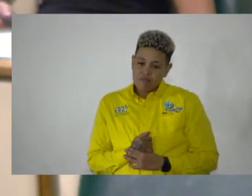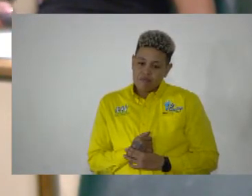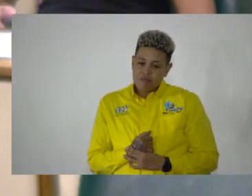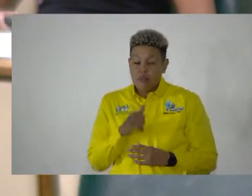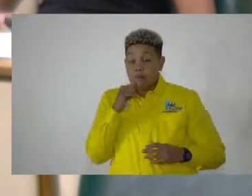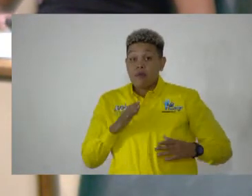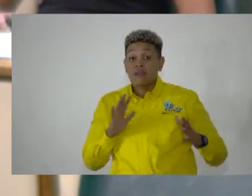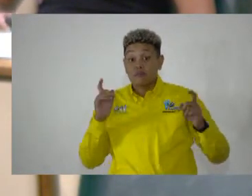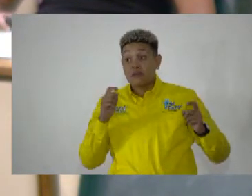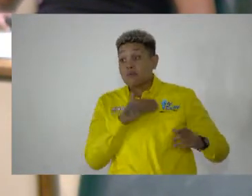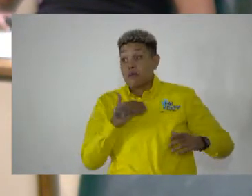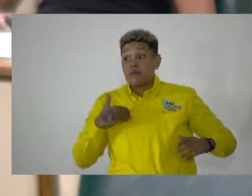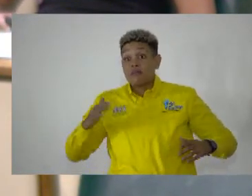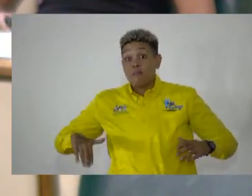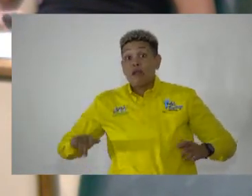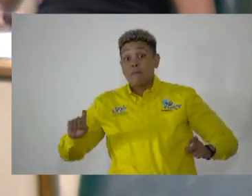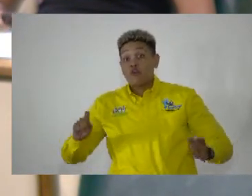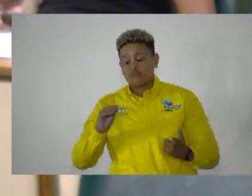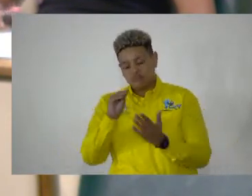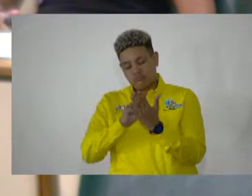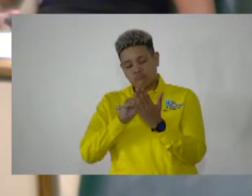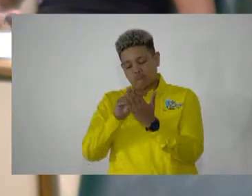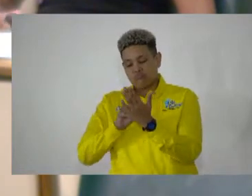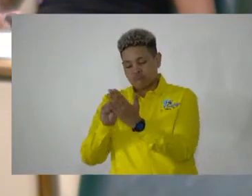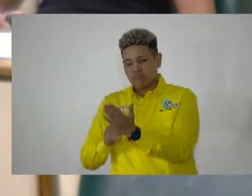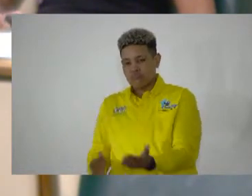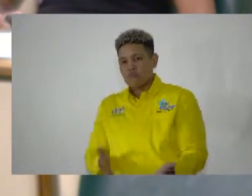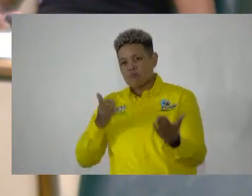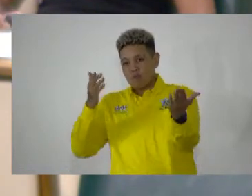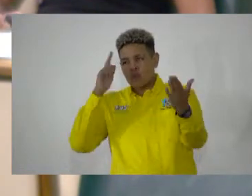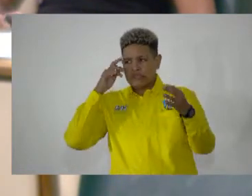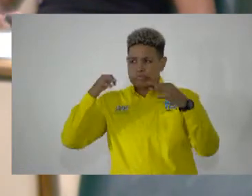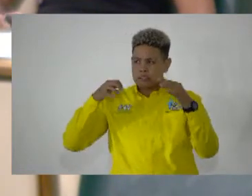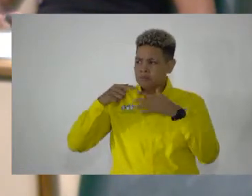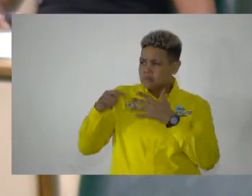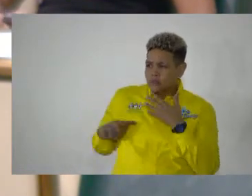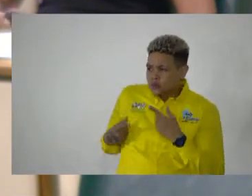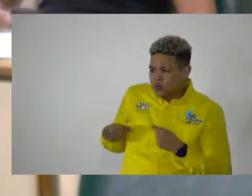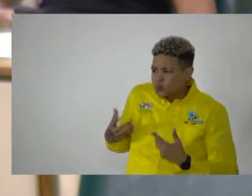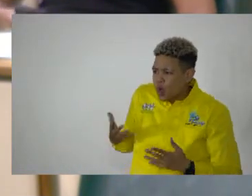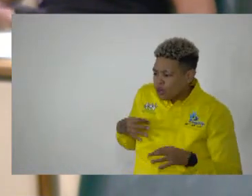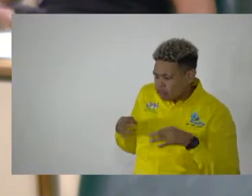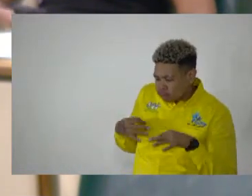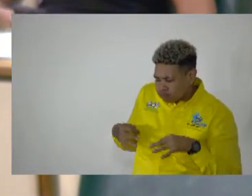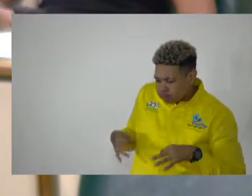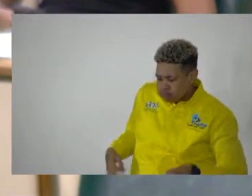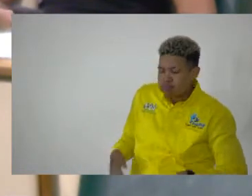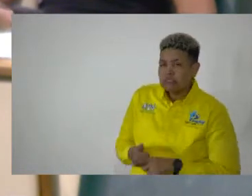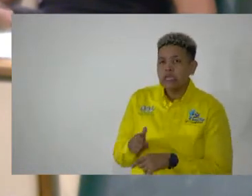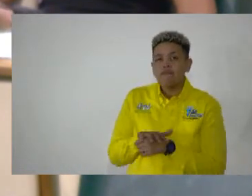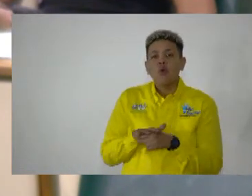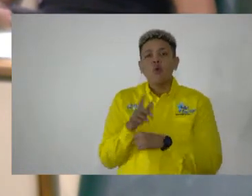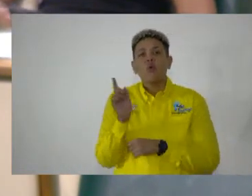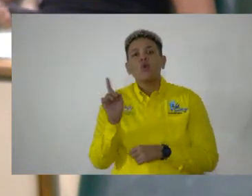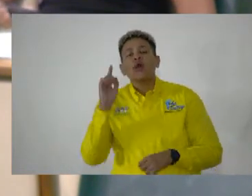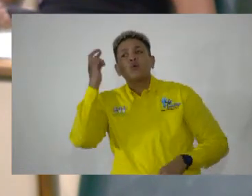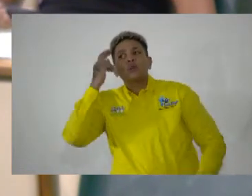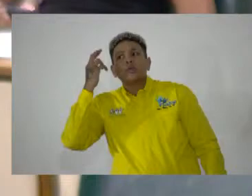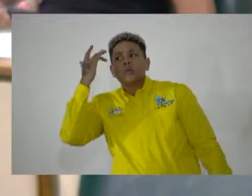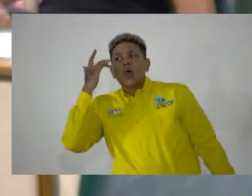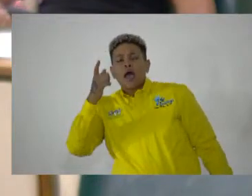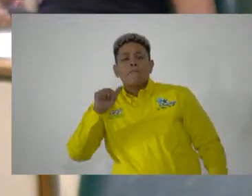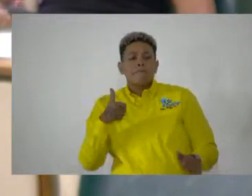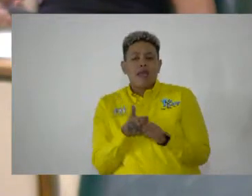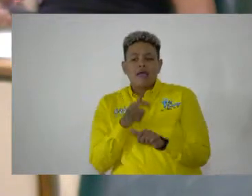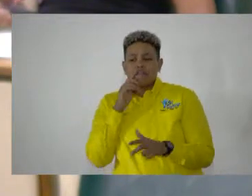Madam Speaker, members of Parliament must submit a project proposal for outlining the location, rationale